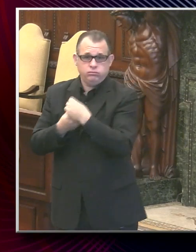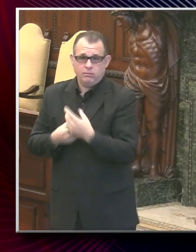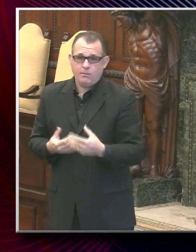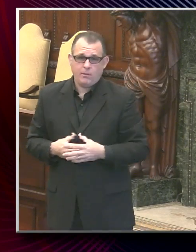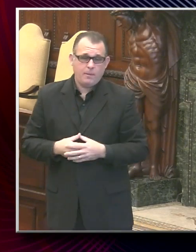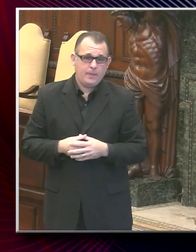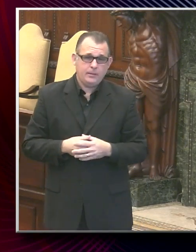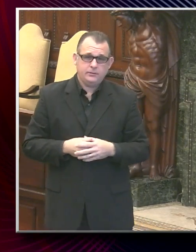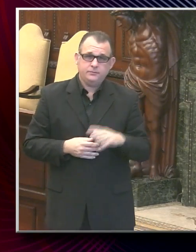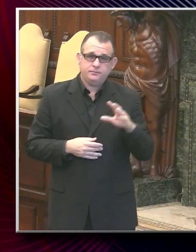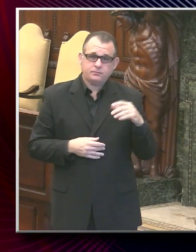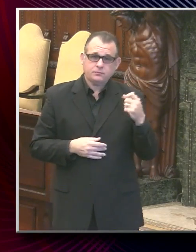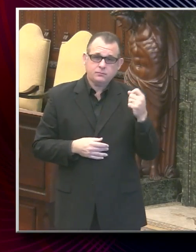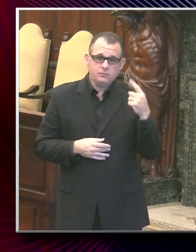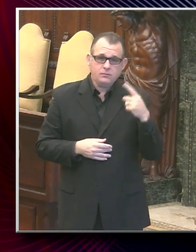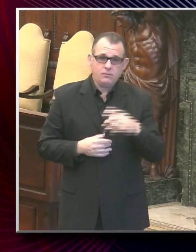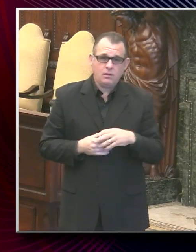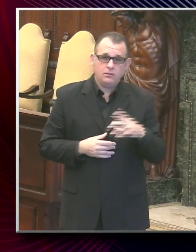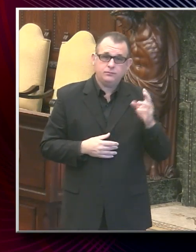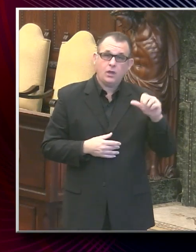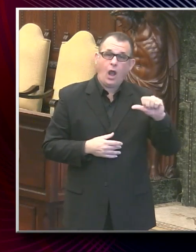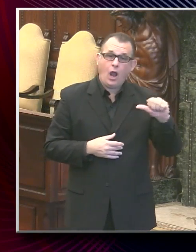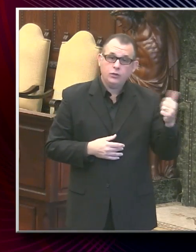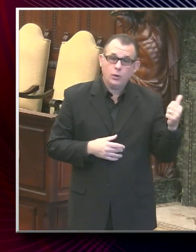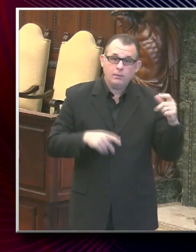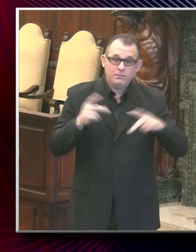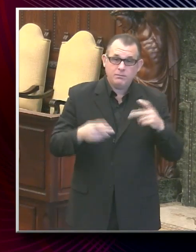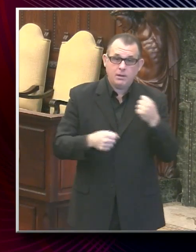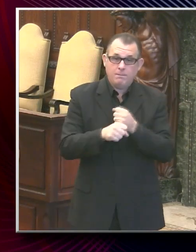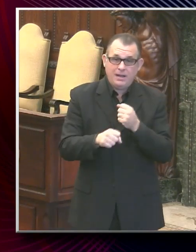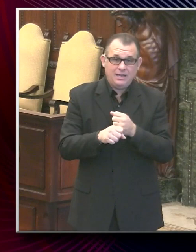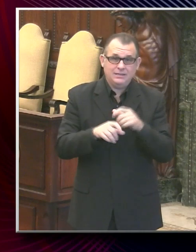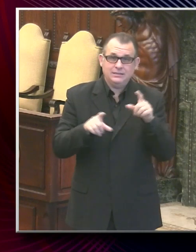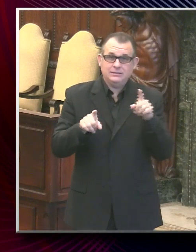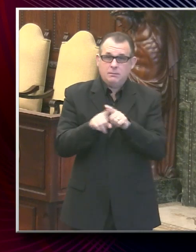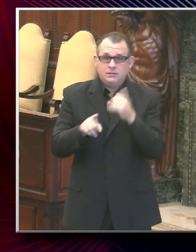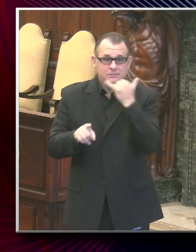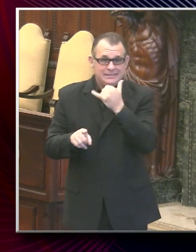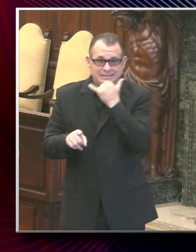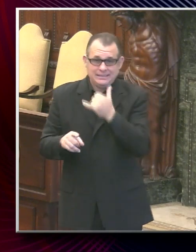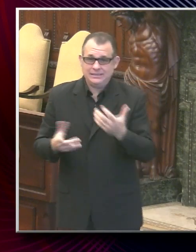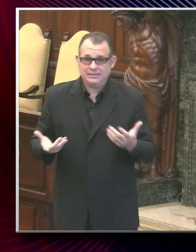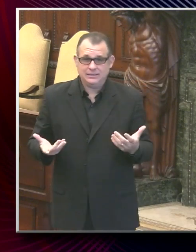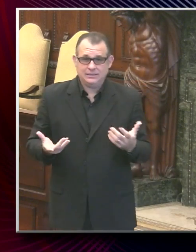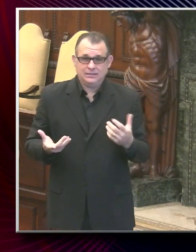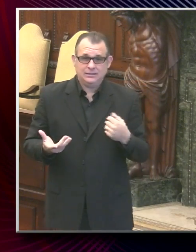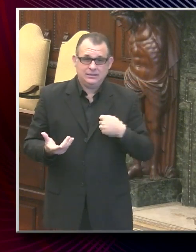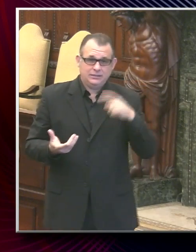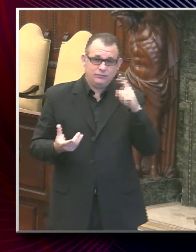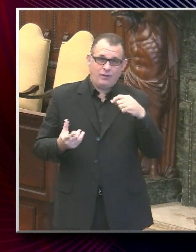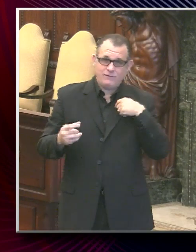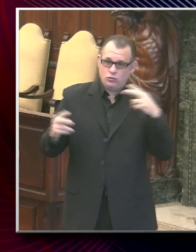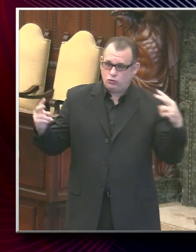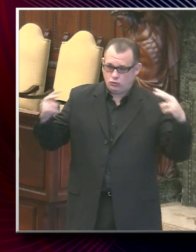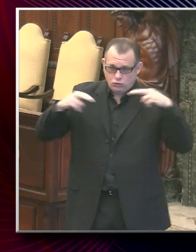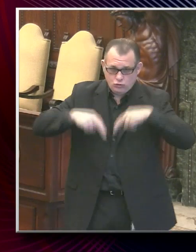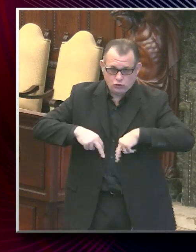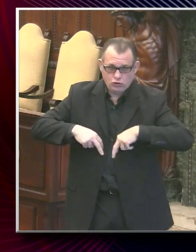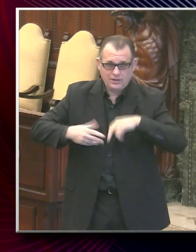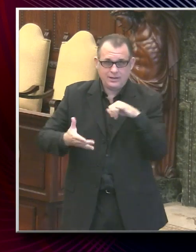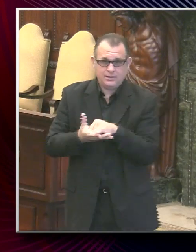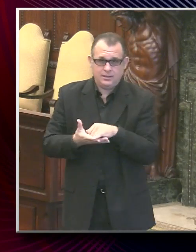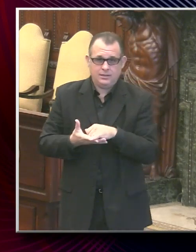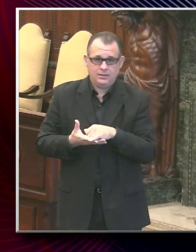that others made the same mistakes or underestimated in what you said. But as you've looked at that